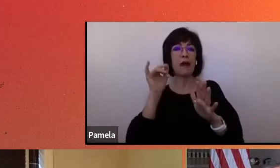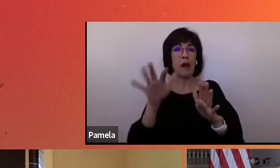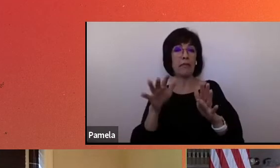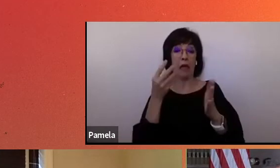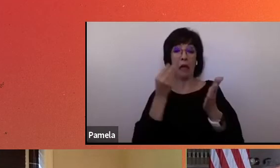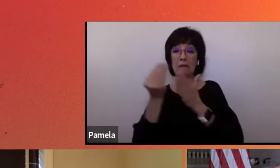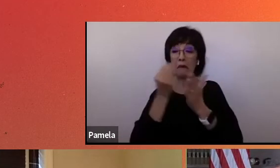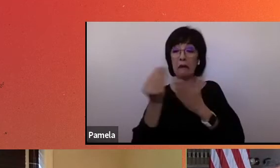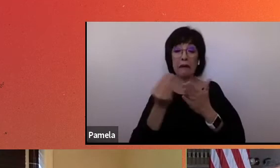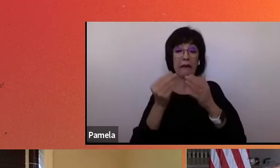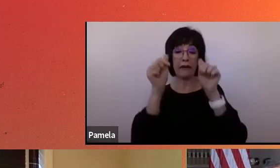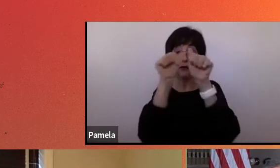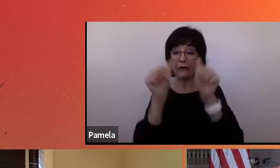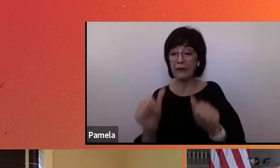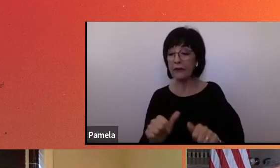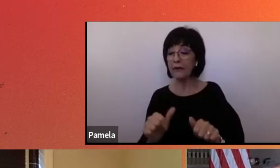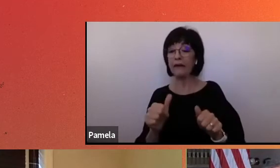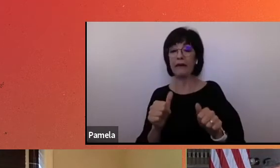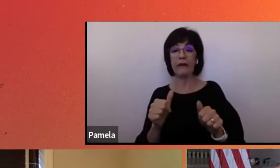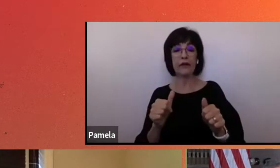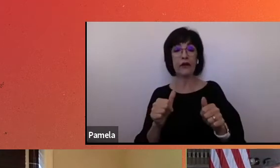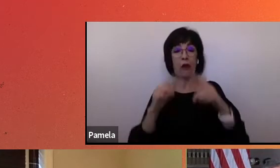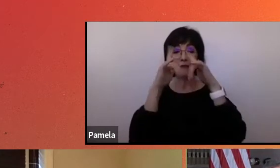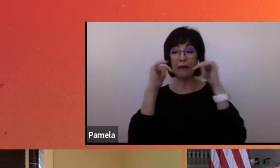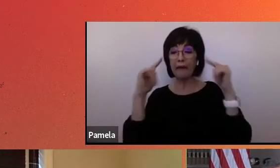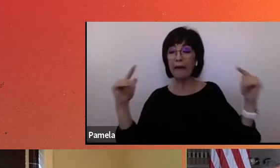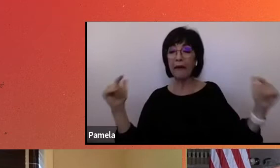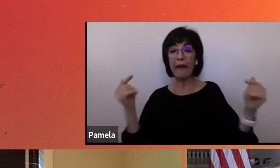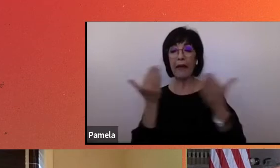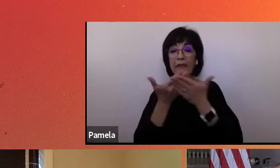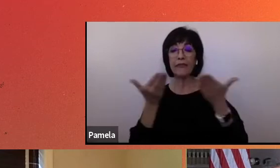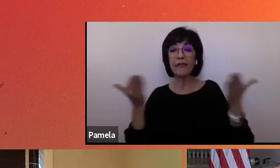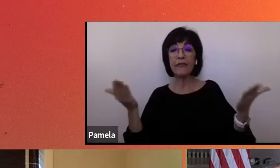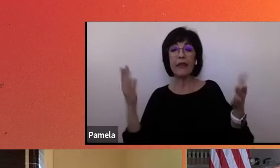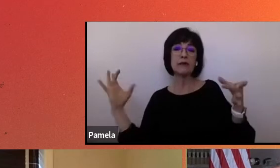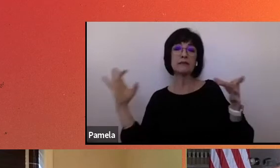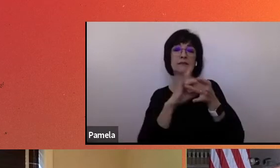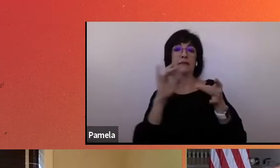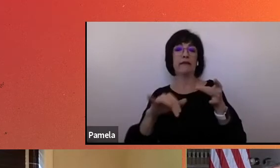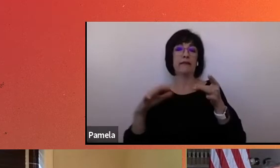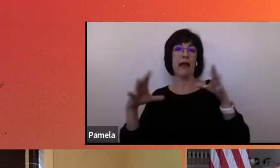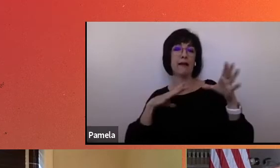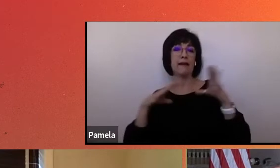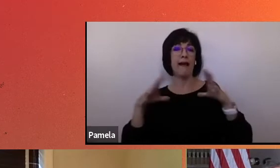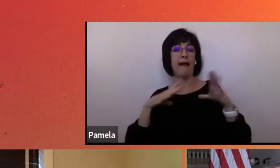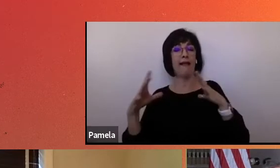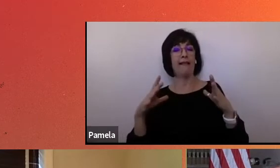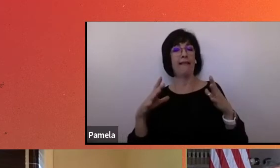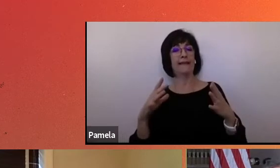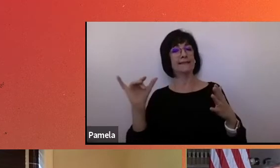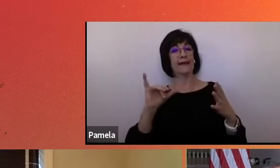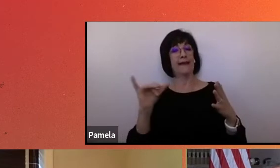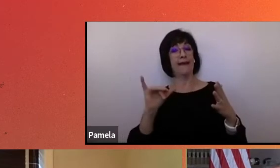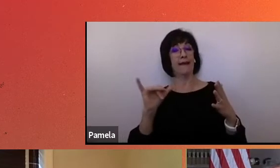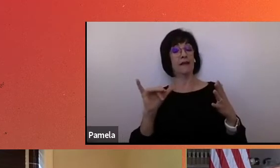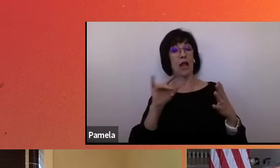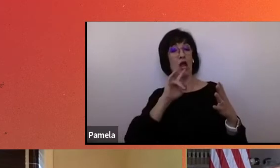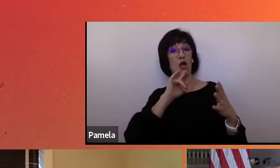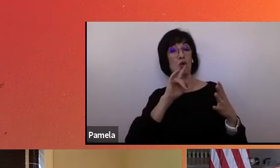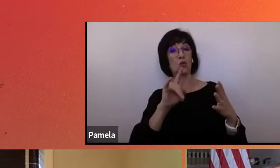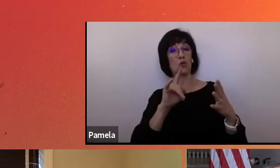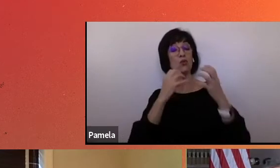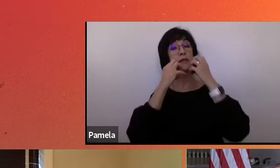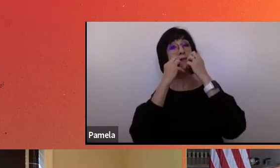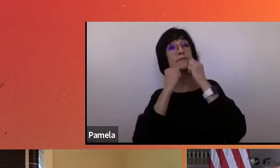mean, because I think when you look at some other holidays that were created, it changes the essence, and sometimes you lose some of the basis for